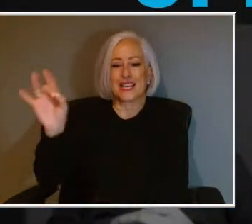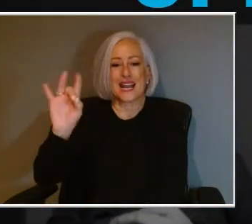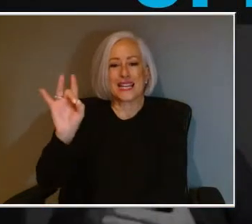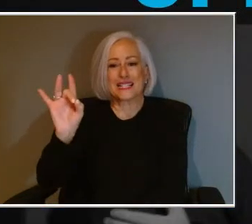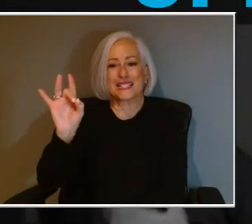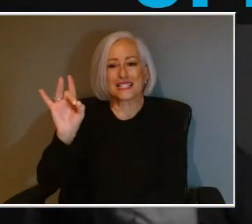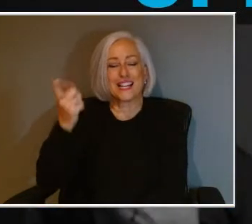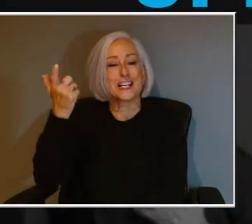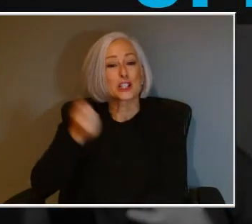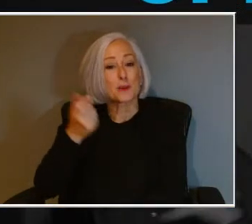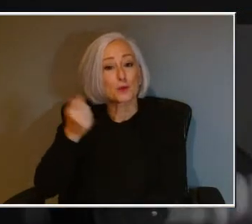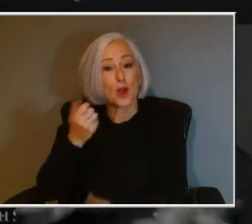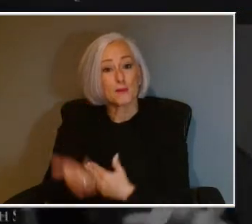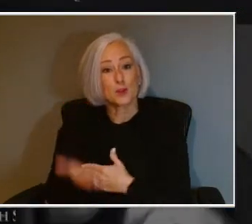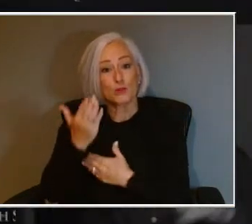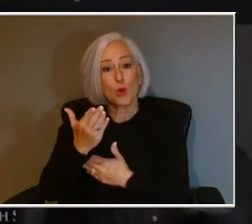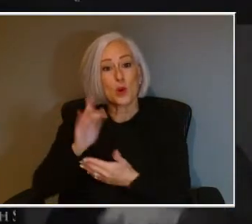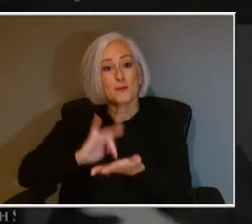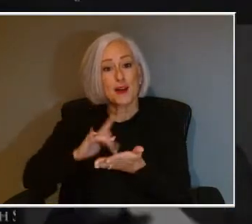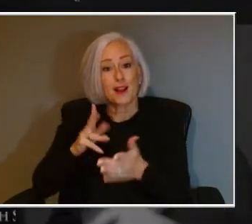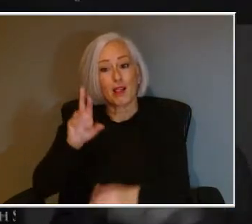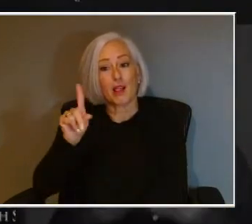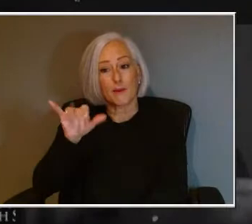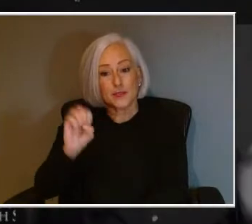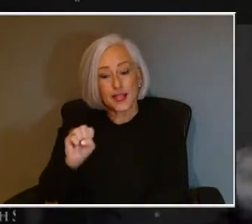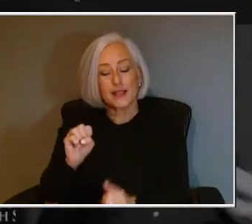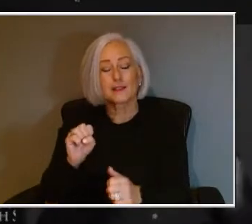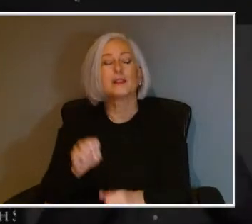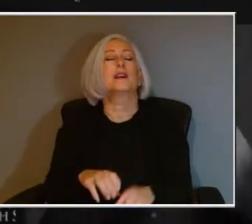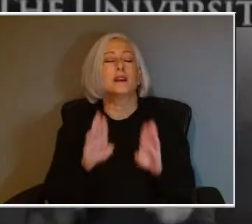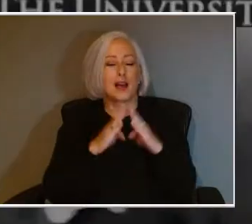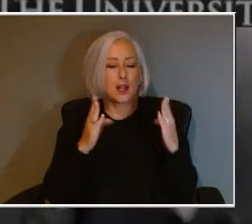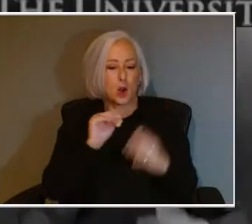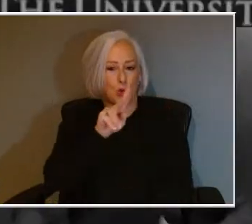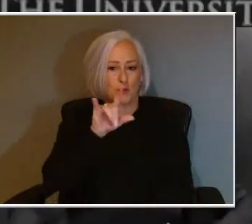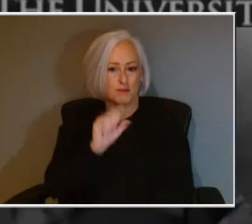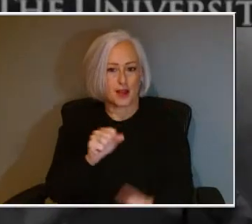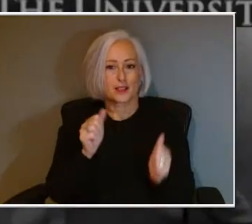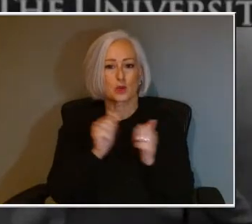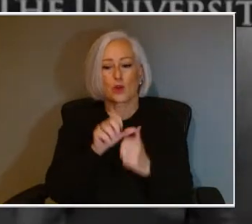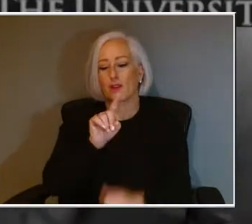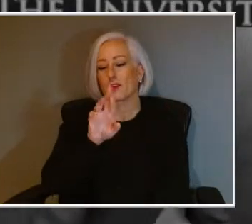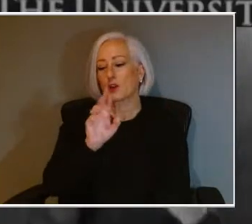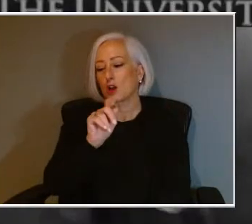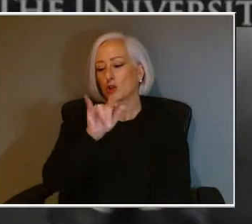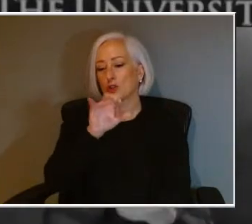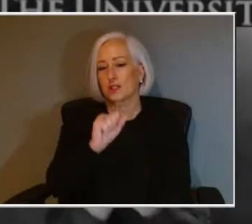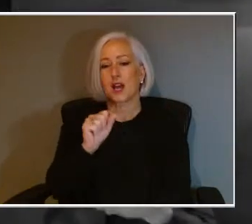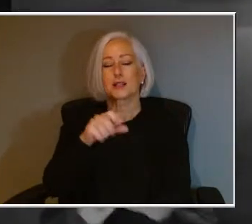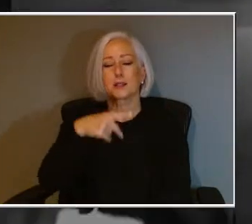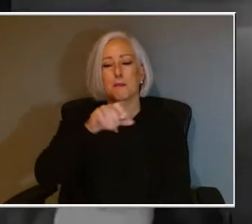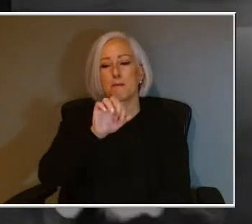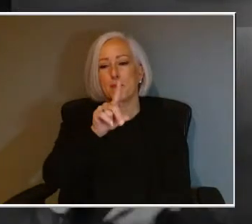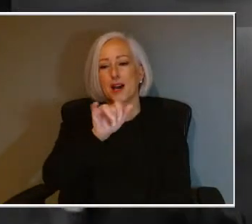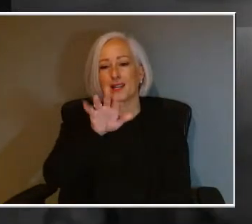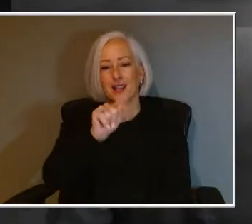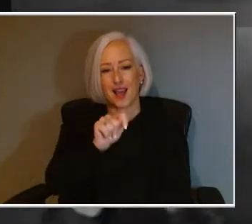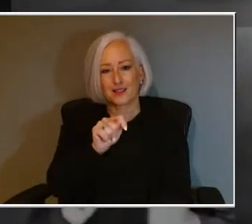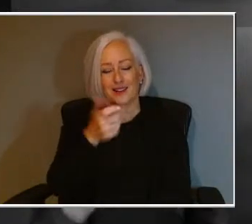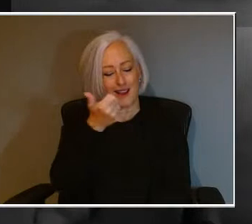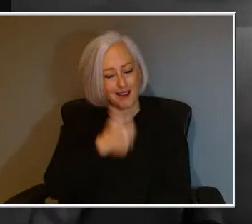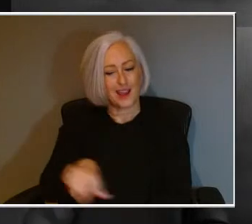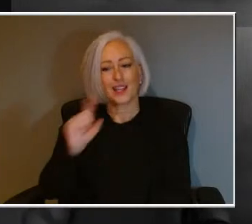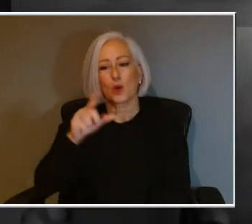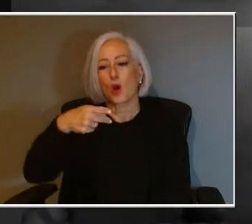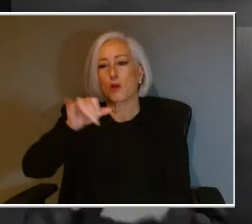Subscribe to our Morning Medical Update and Open Mics with Dr. Stites podcast. Now, everywhere podcasts are available.